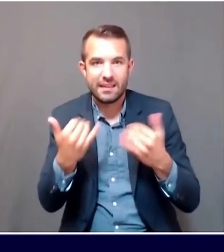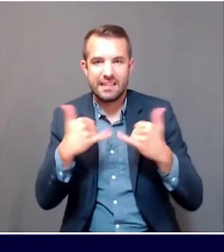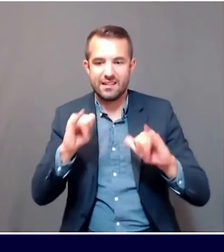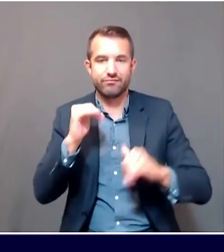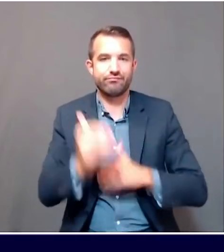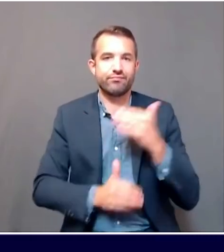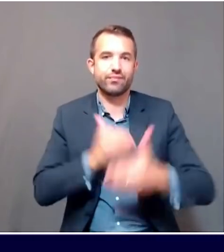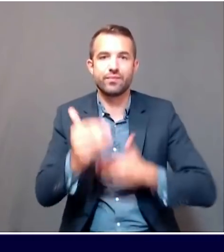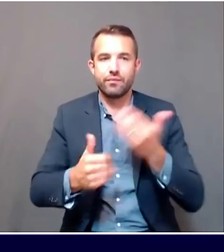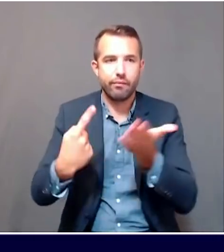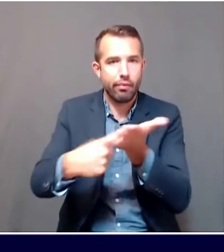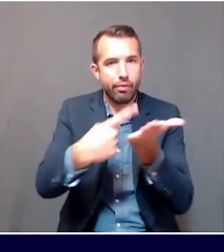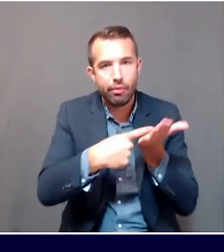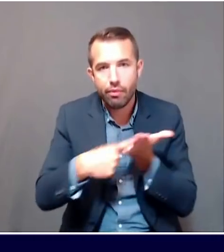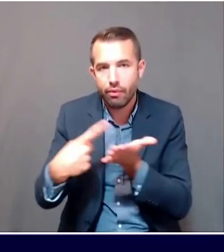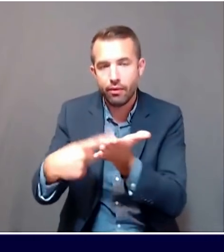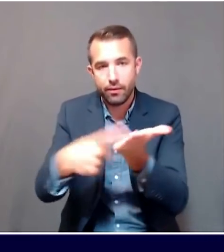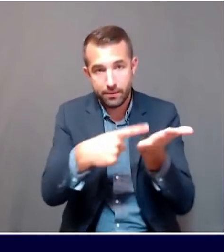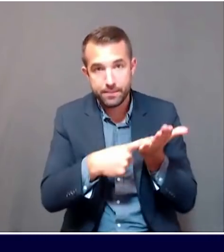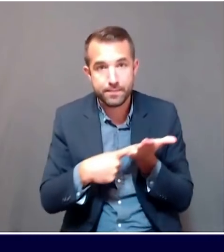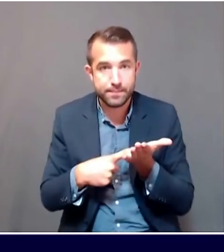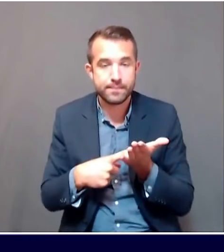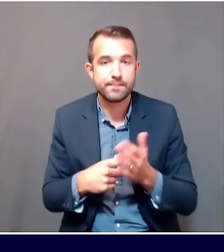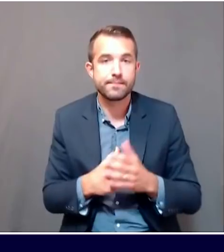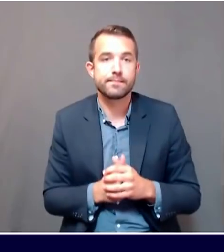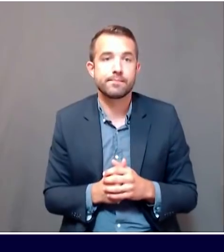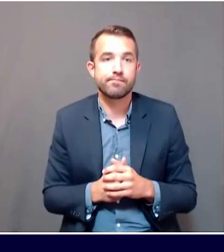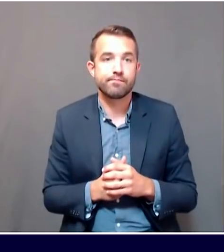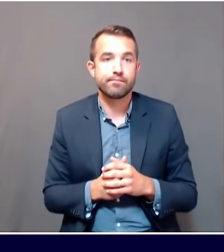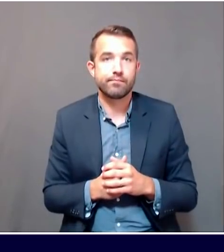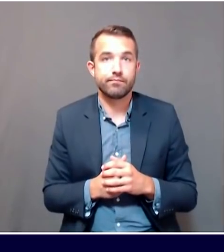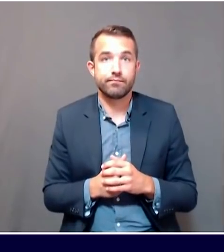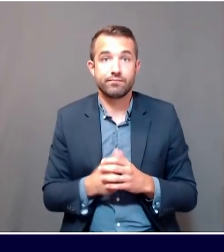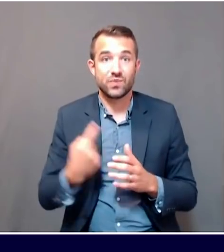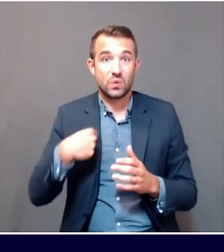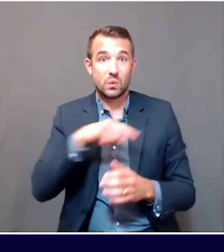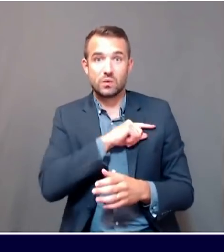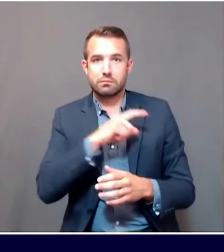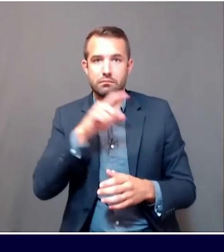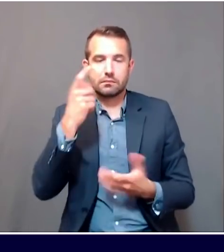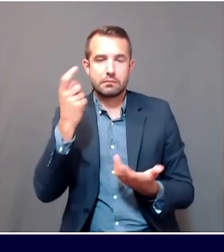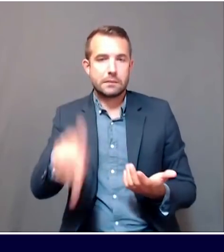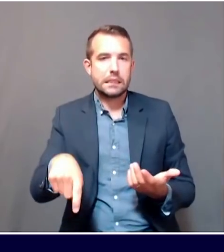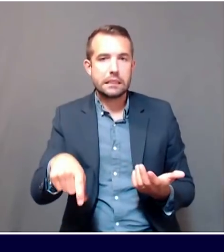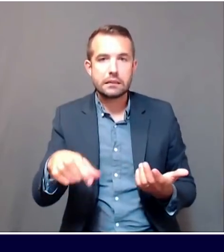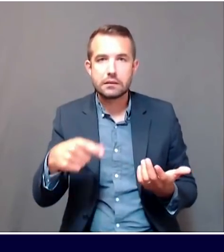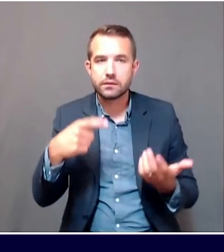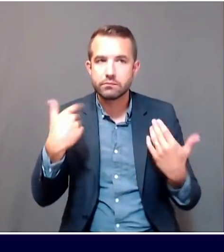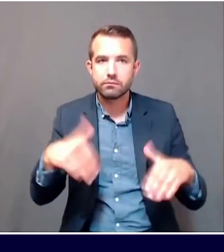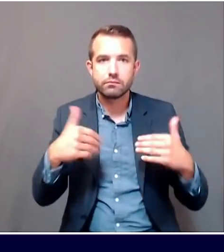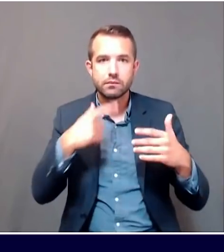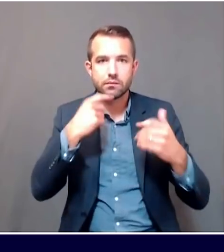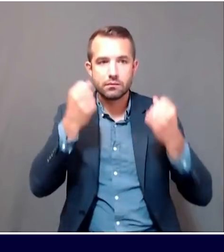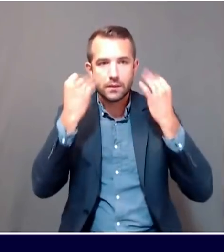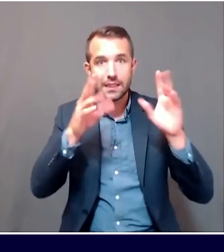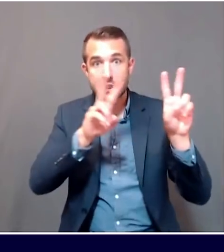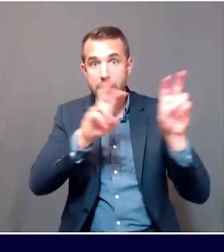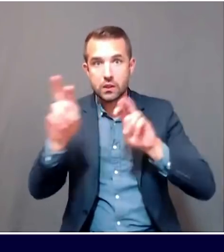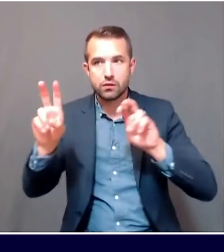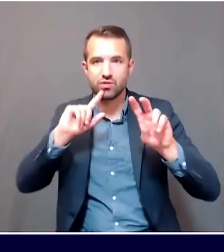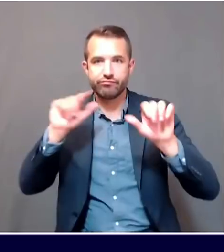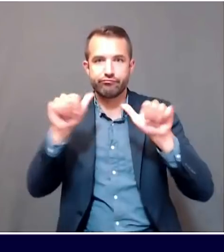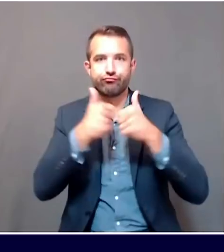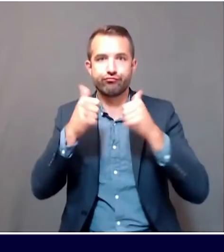now. But it involves grappling with some very challenging issues, such as thinking about who should